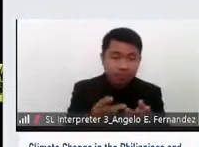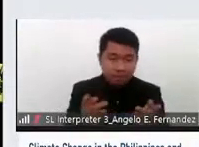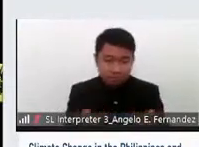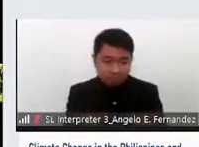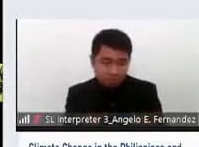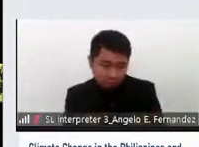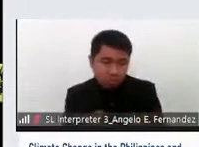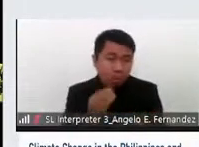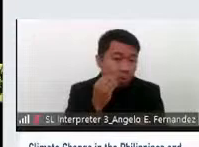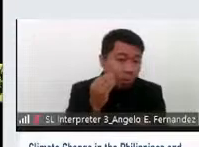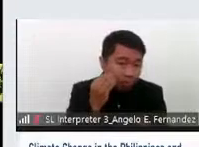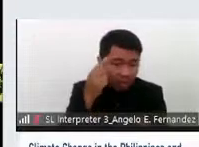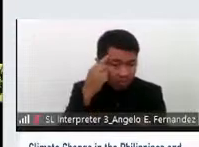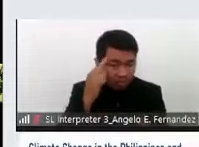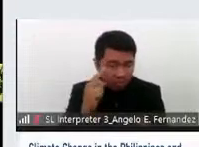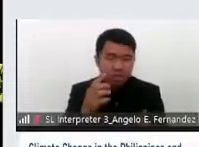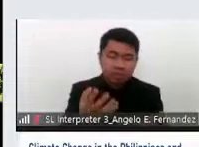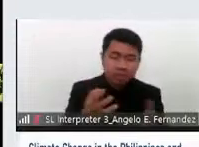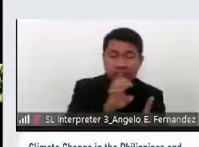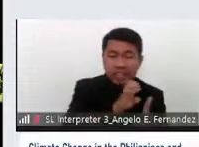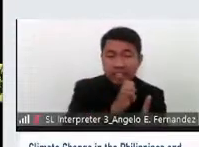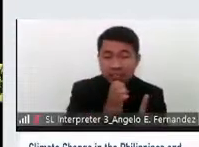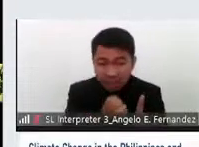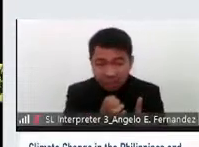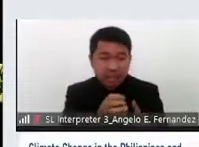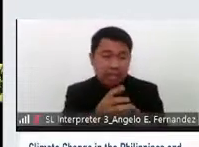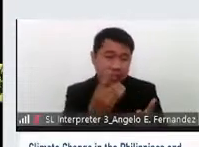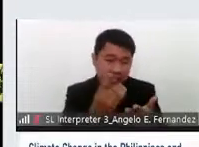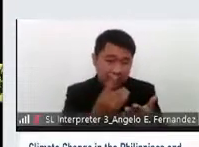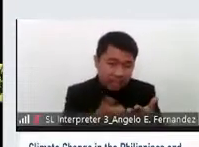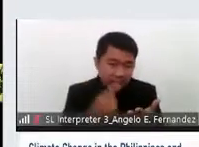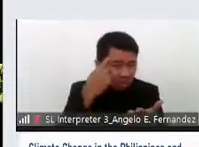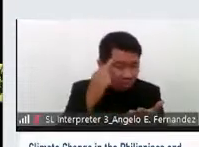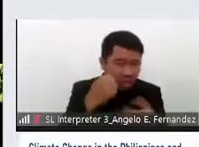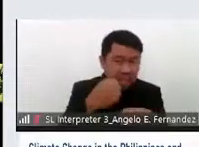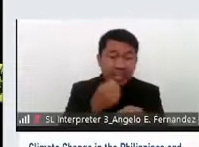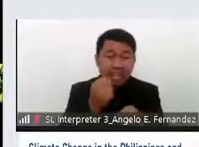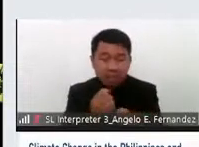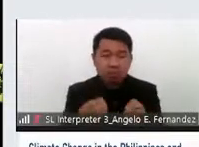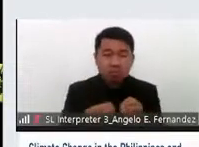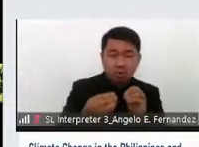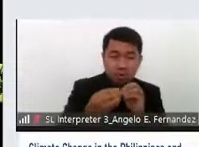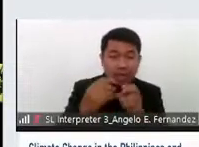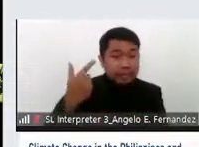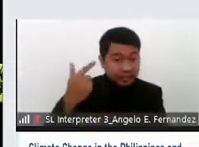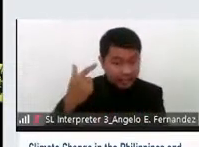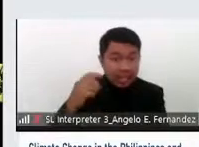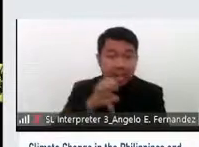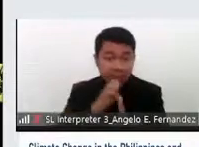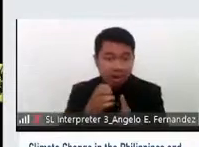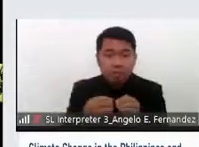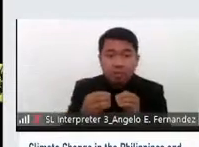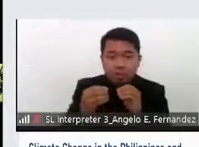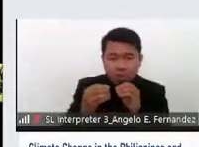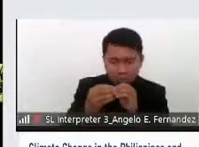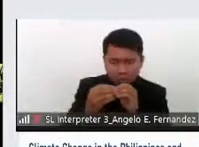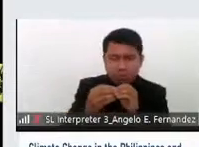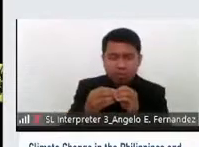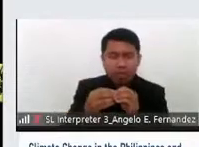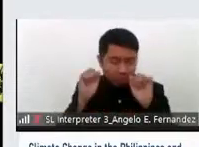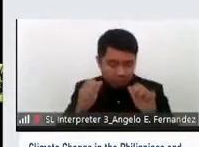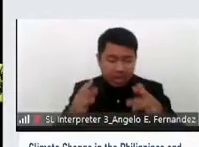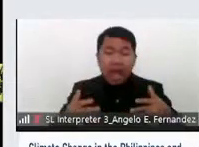for housing and communities in shady and green environments can contribute to more livable places in the face of increasing